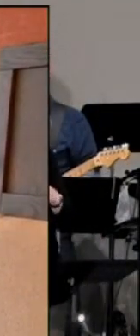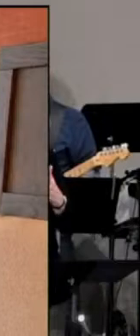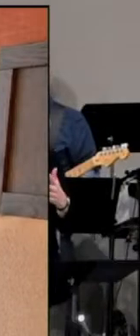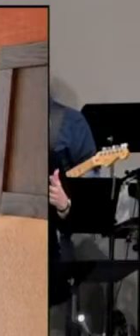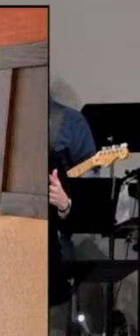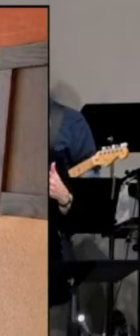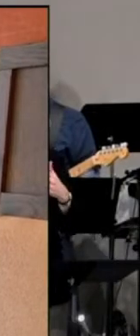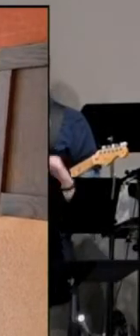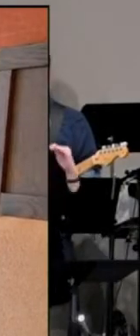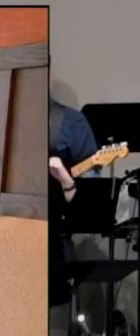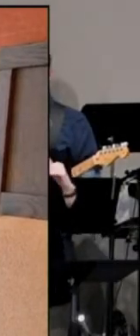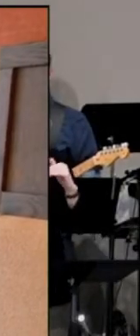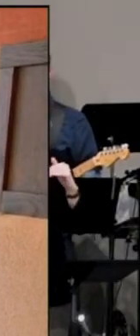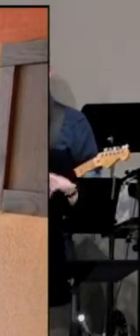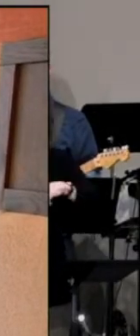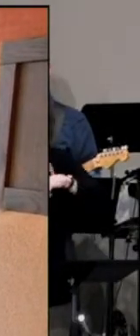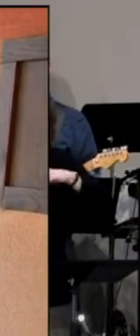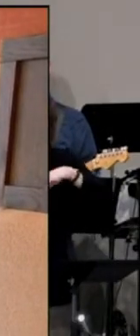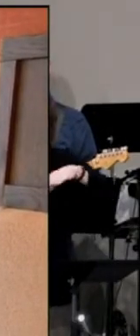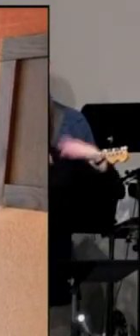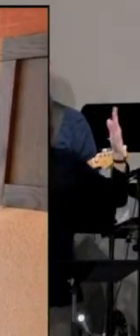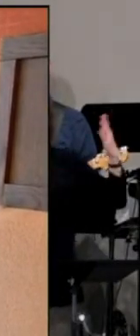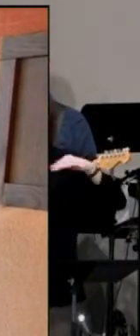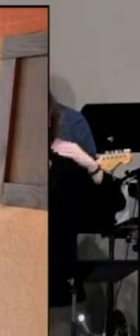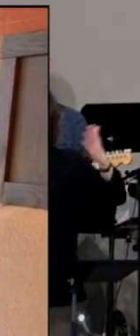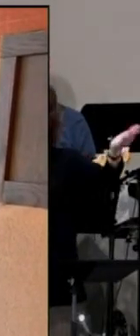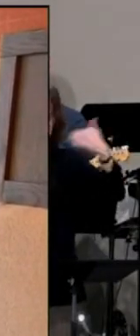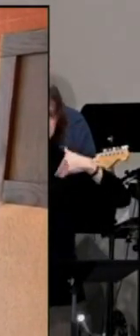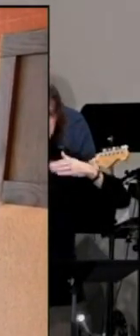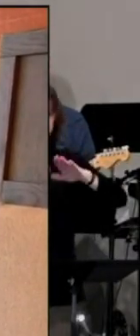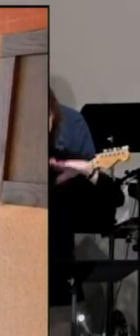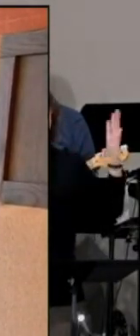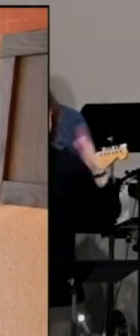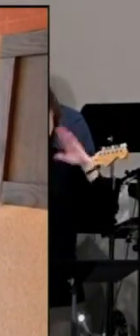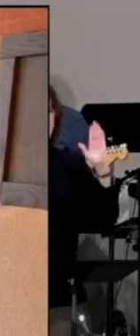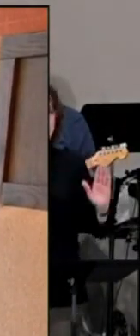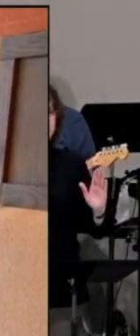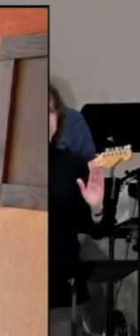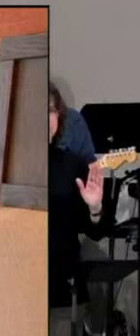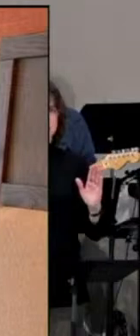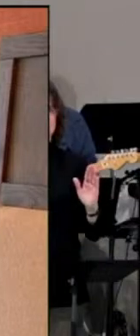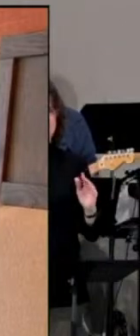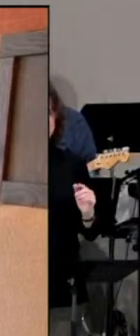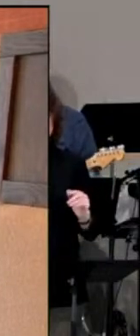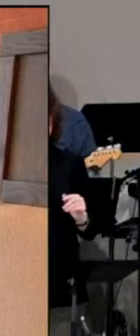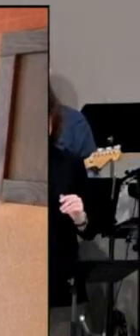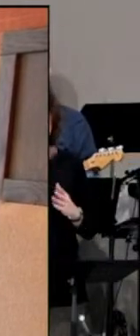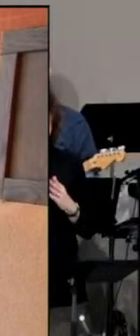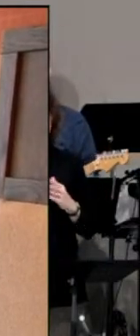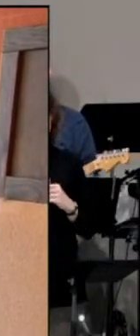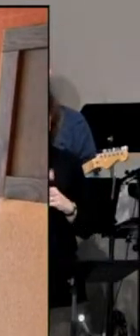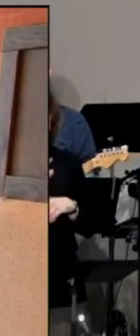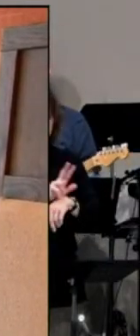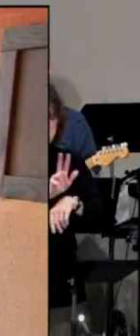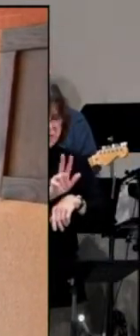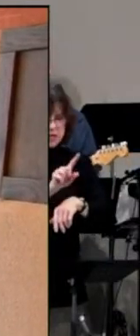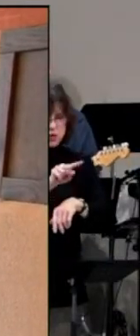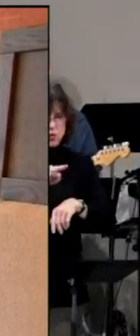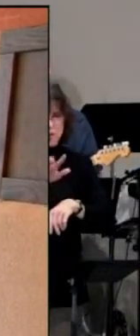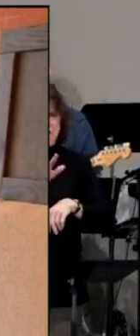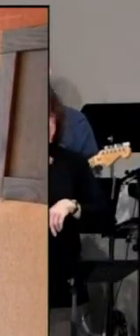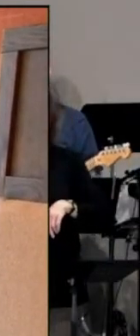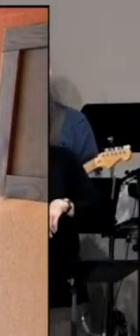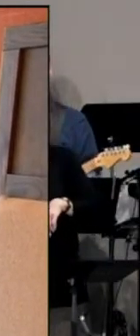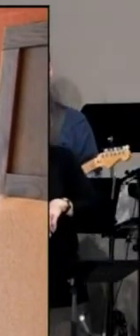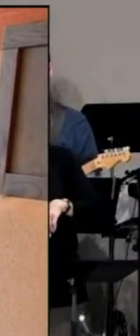building, this is also a time where I would love for you to come. We're gonna have some snacks and stuff like that. But during that time, 3 to 5:30, you can come and check